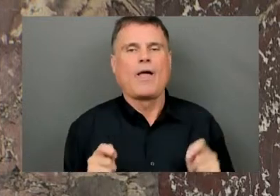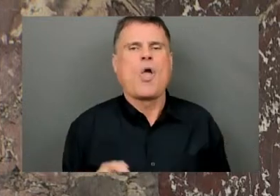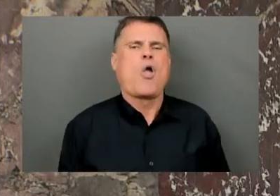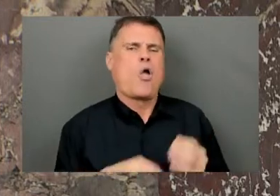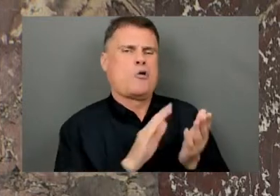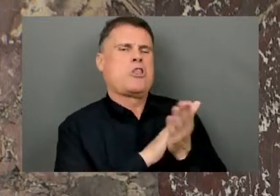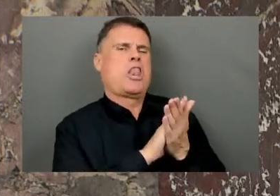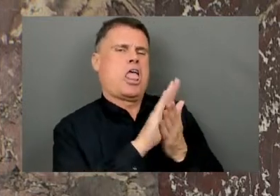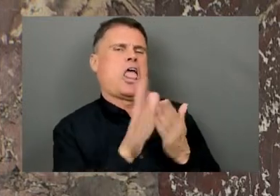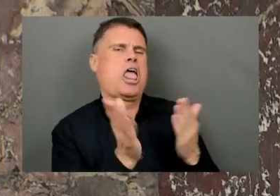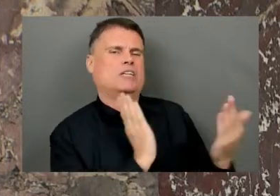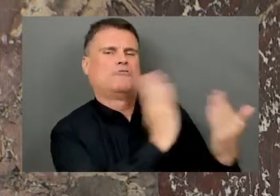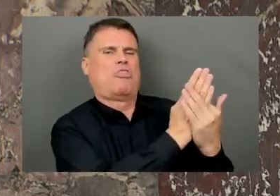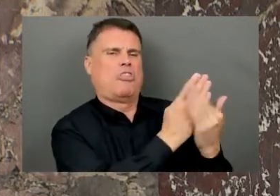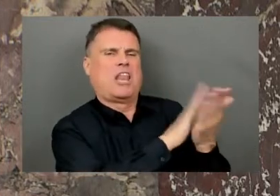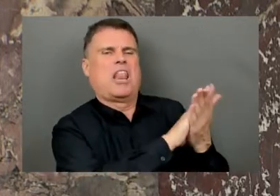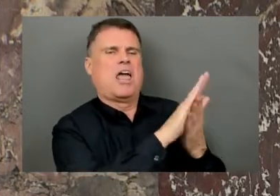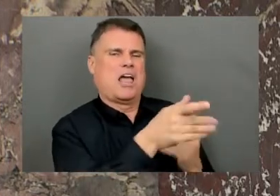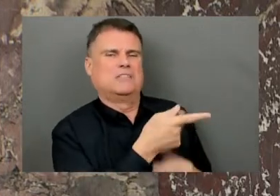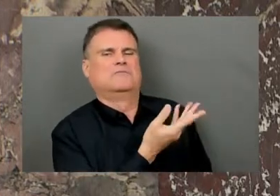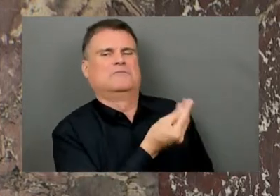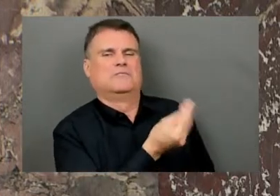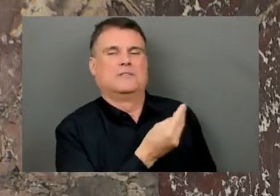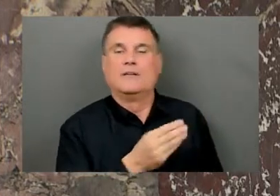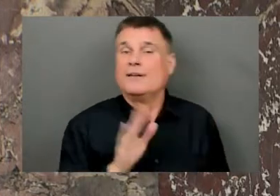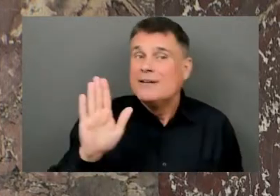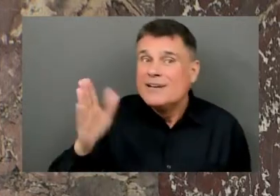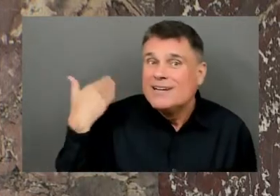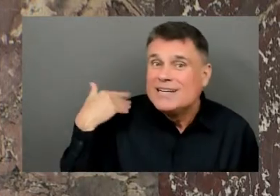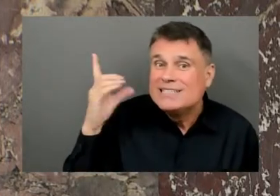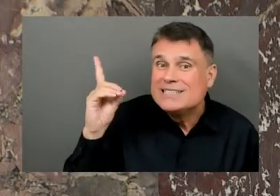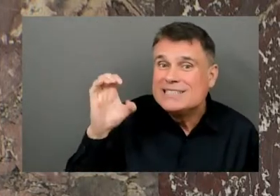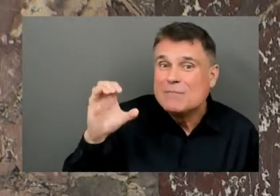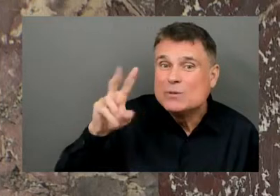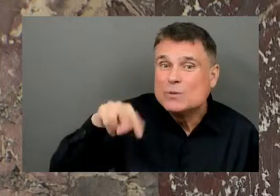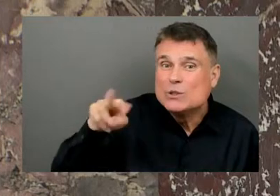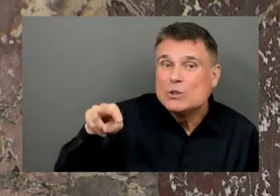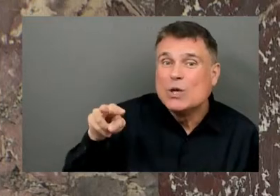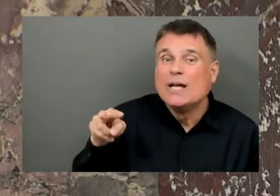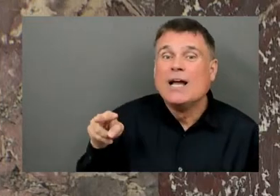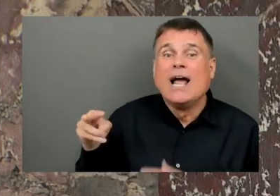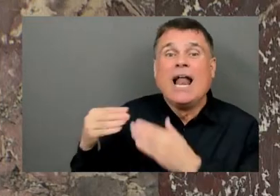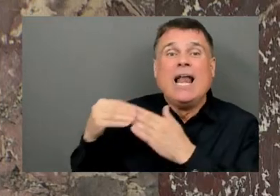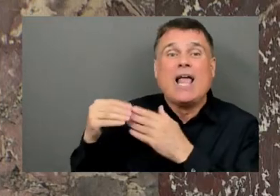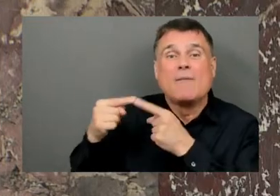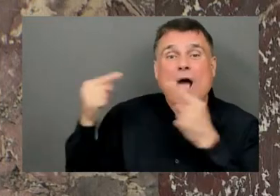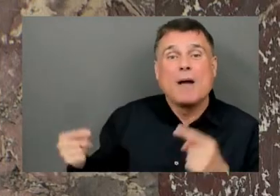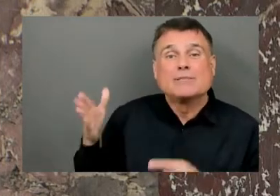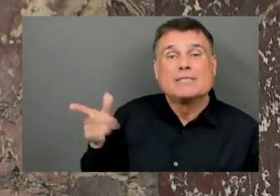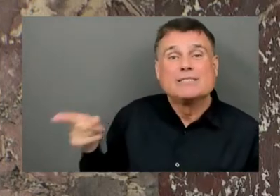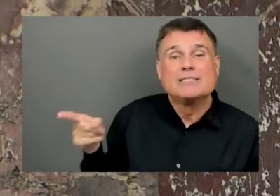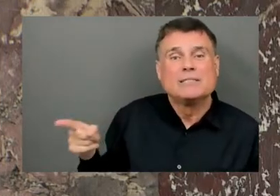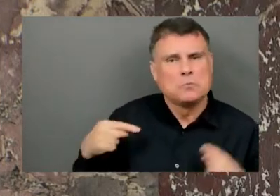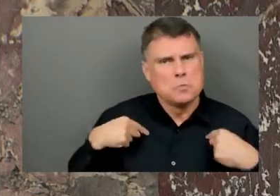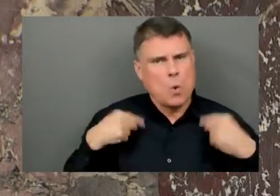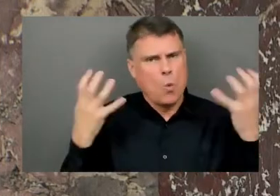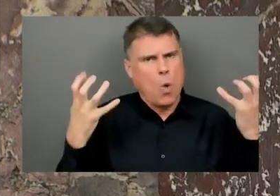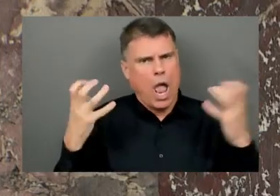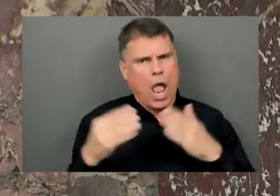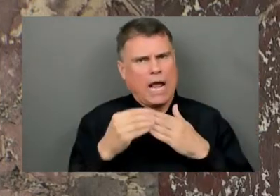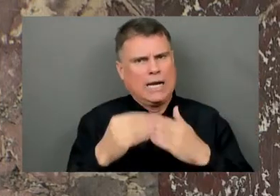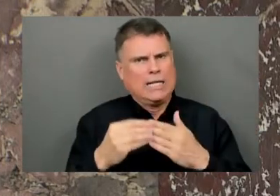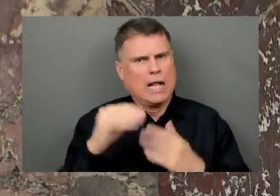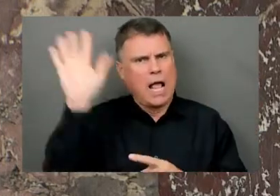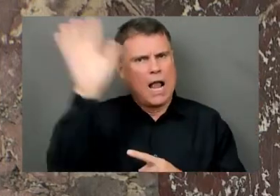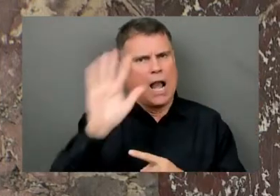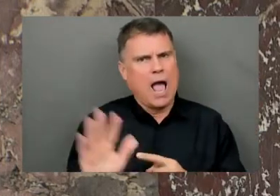December 2022, the leader of the opposition, quote, "I want us to be the leader on climate that we were when Gordon Campbell and our government brought in North